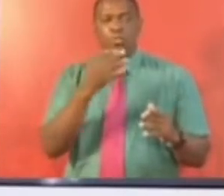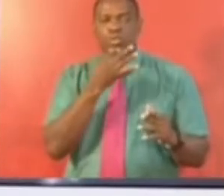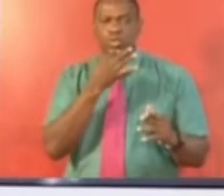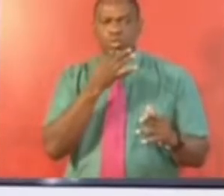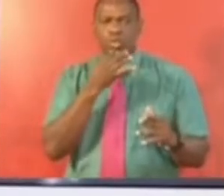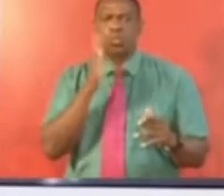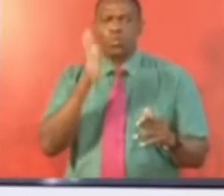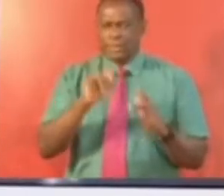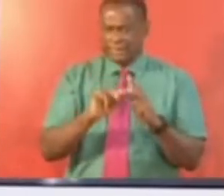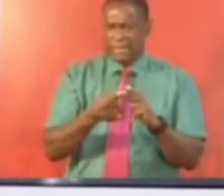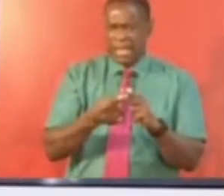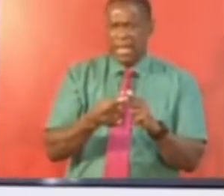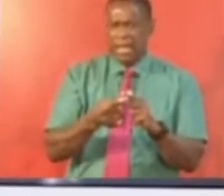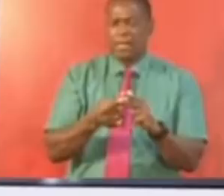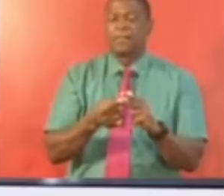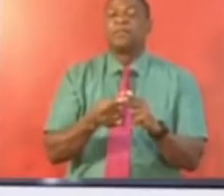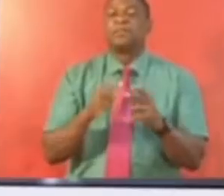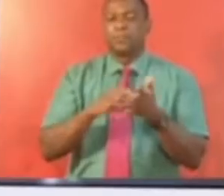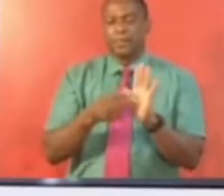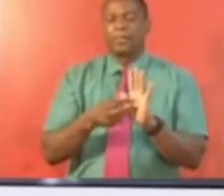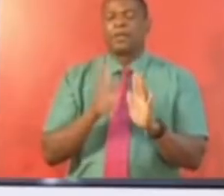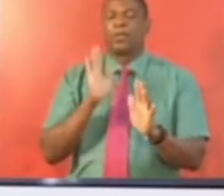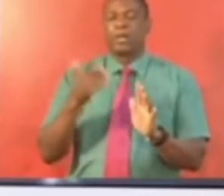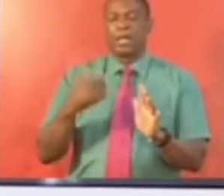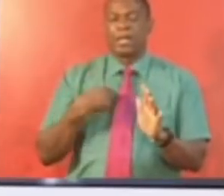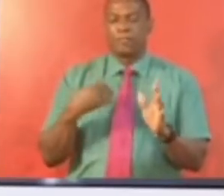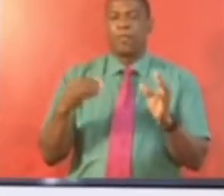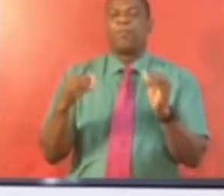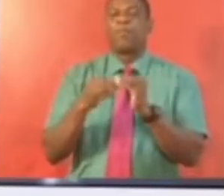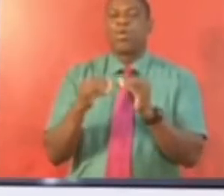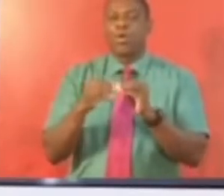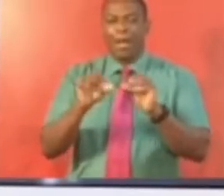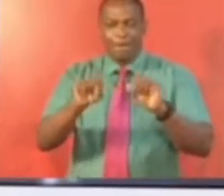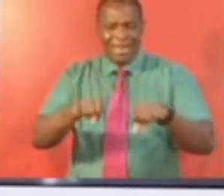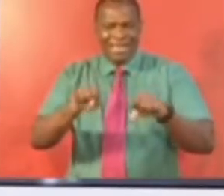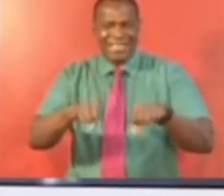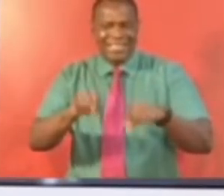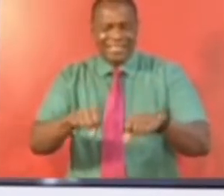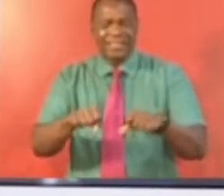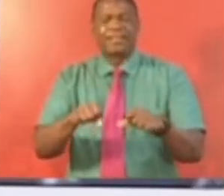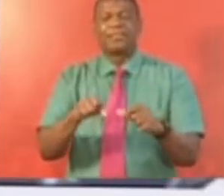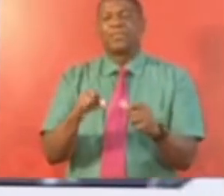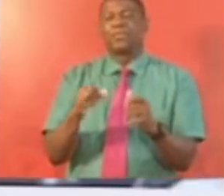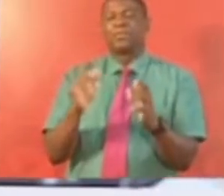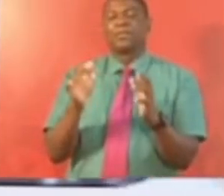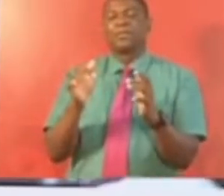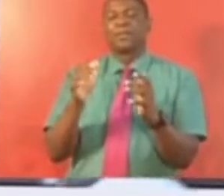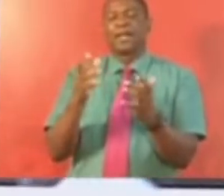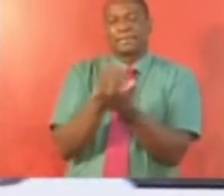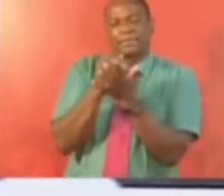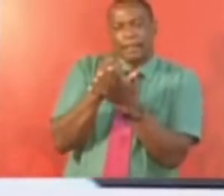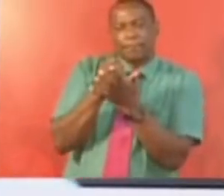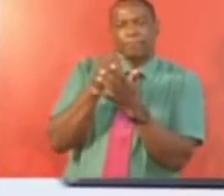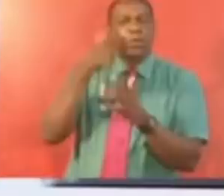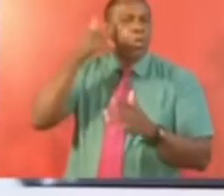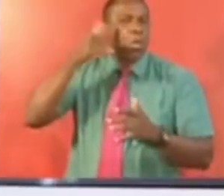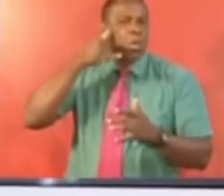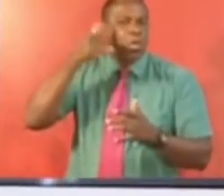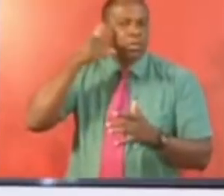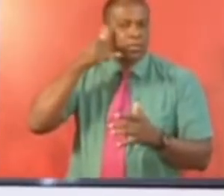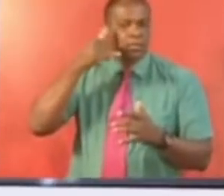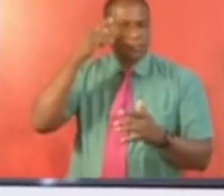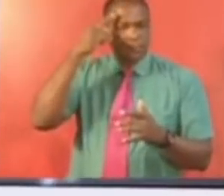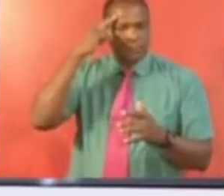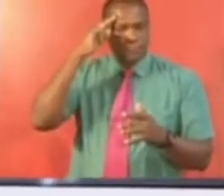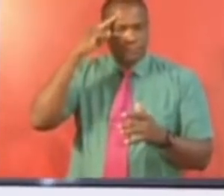capacity as the hotline pertains to the hotline. But for the positive patients, as we have said, the county medical officers of health have a